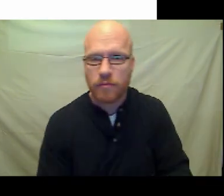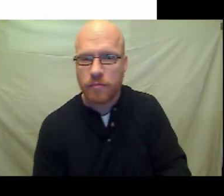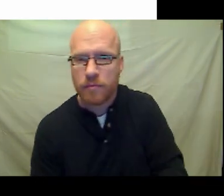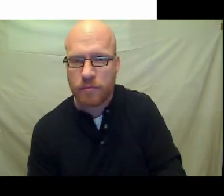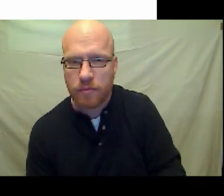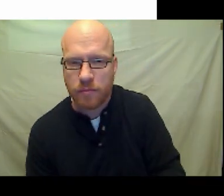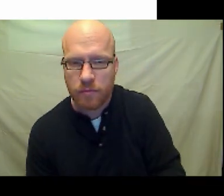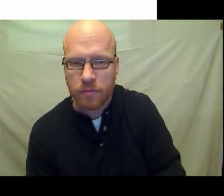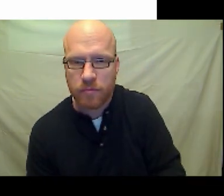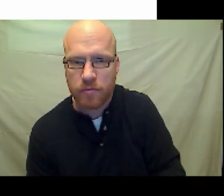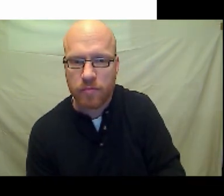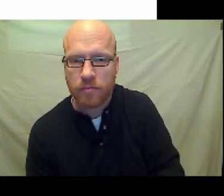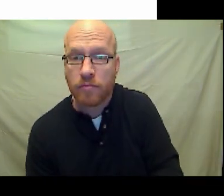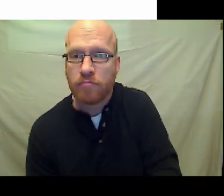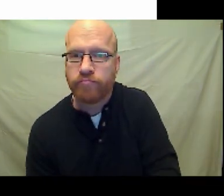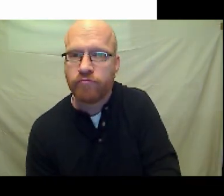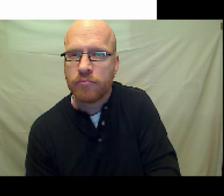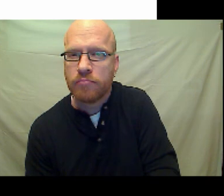was going on.